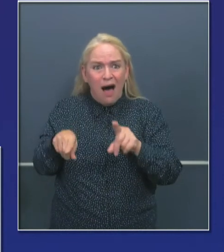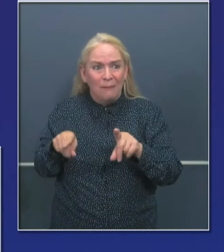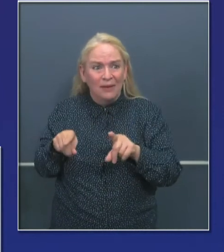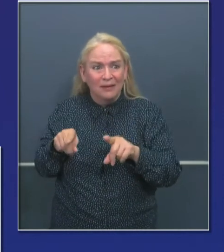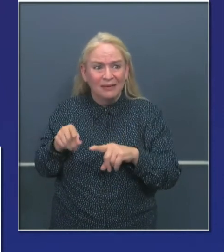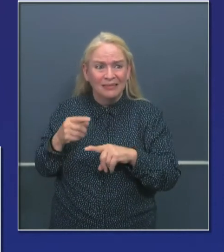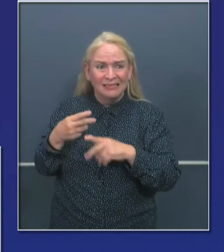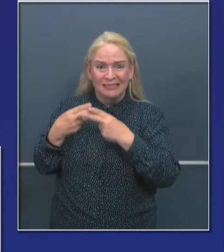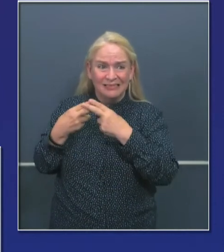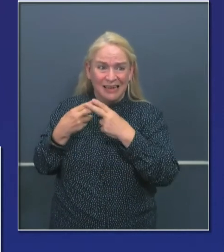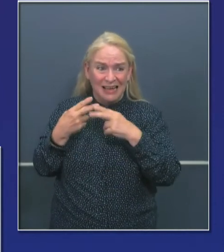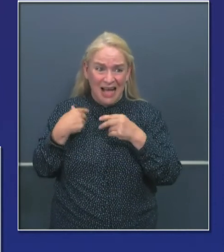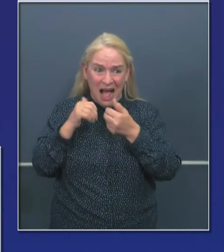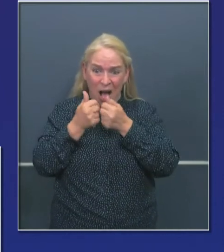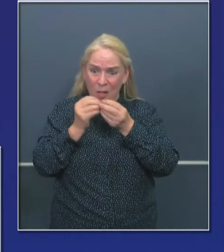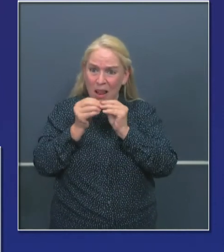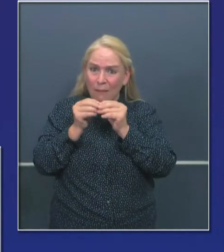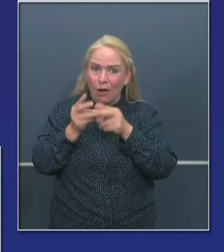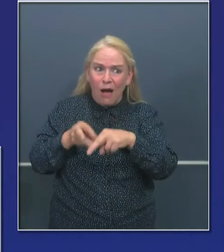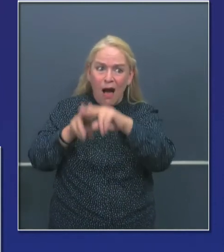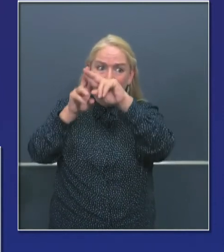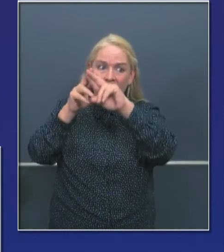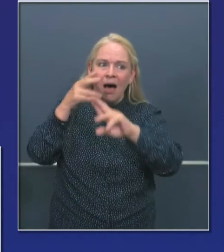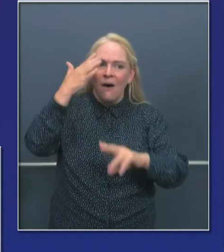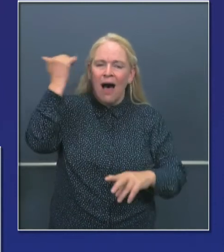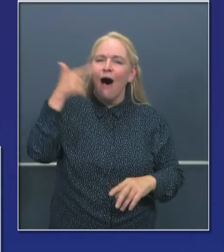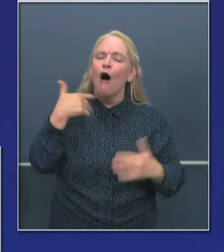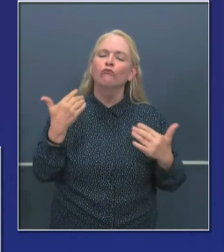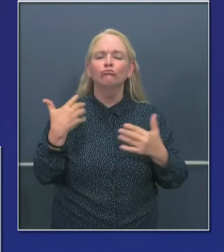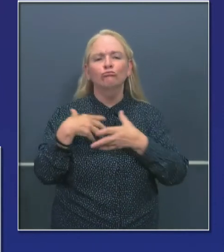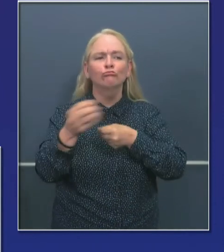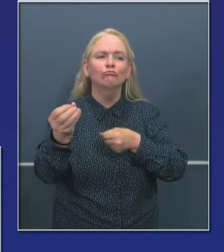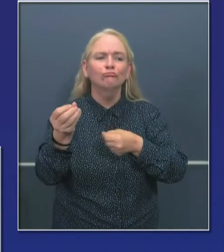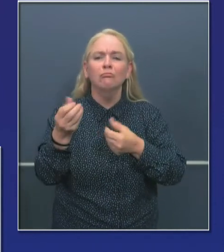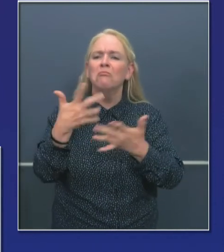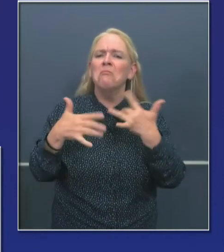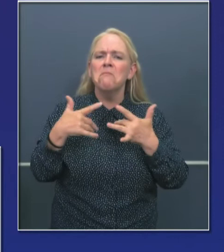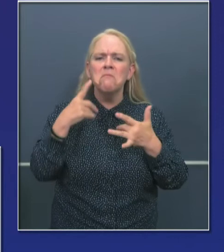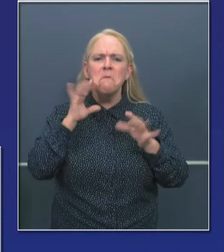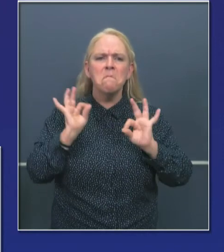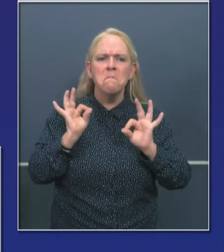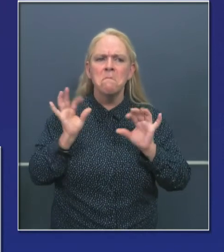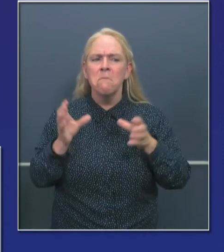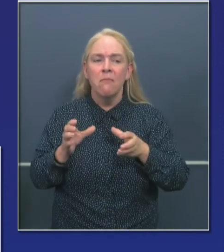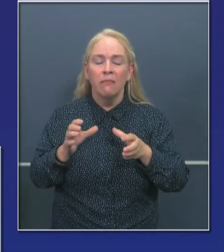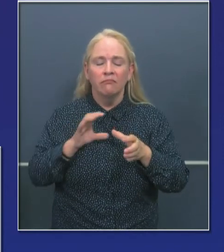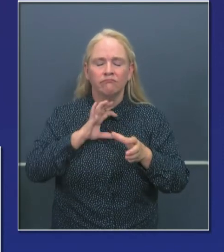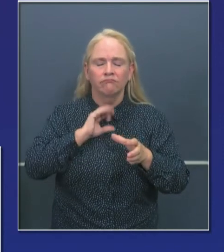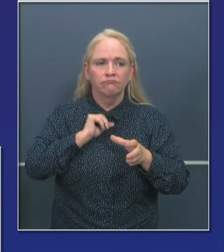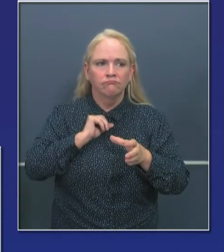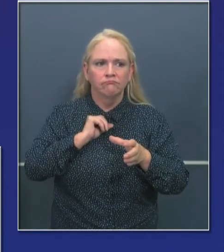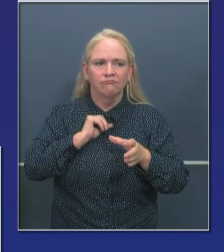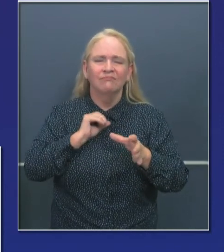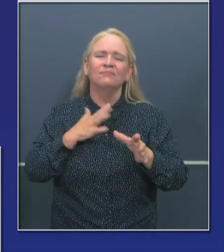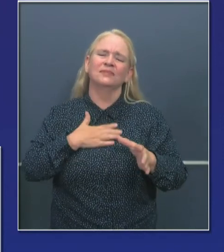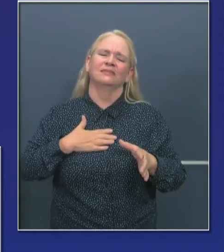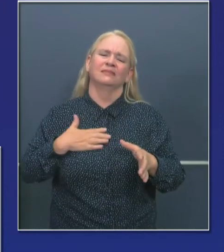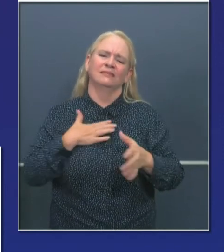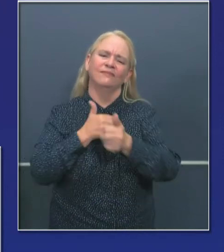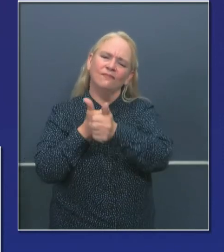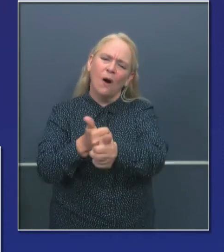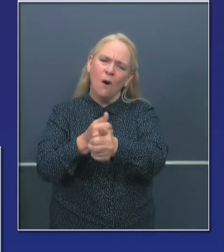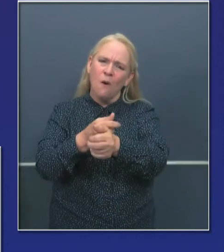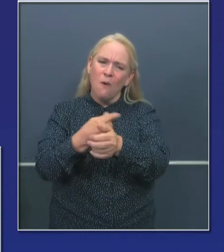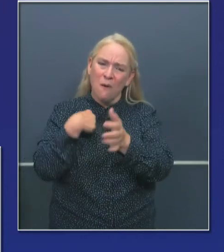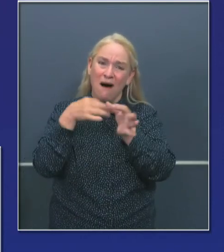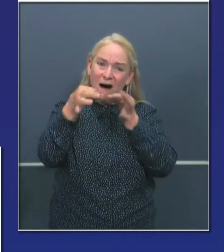But we want to encourage as individuals and business leaders to do the right thing. Yesterday, I announced that we were going to send out